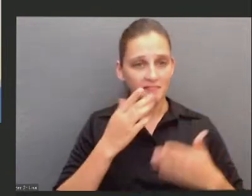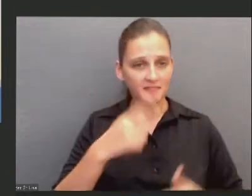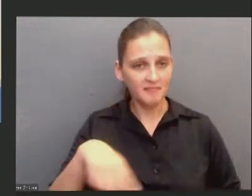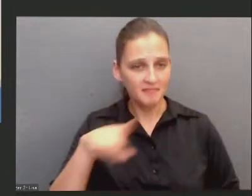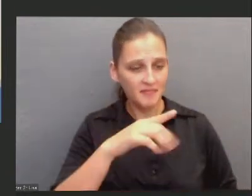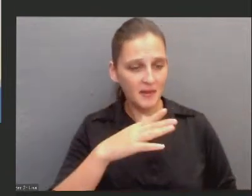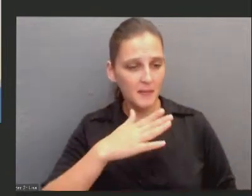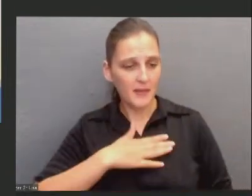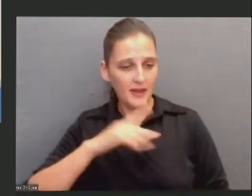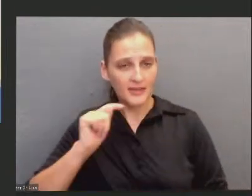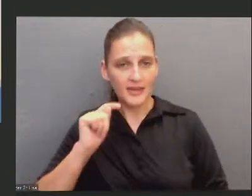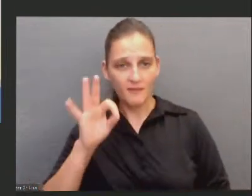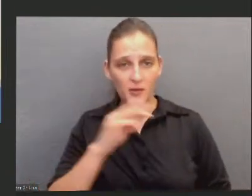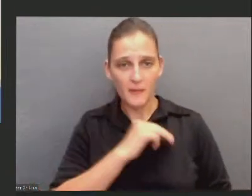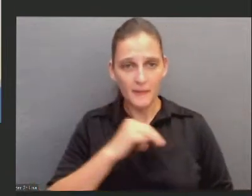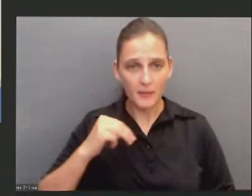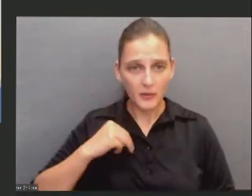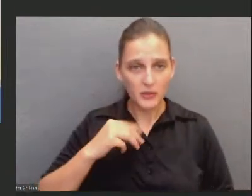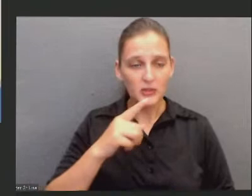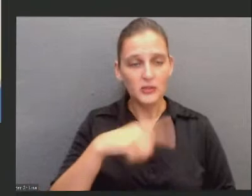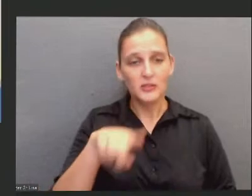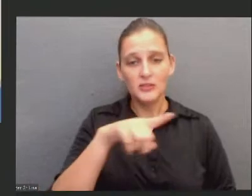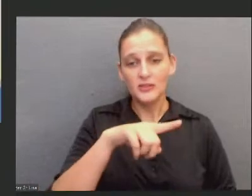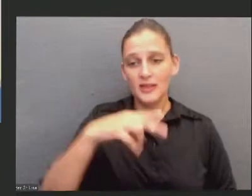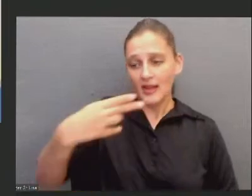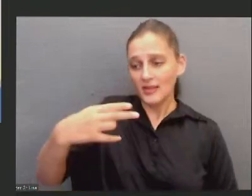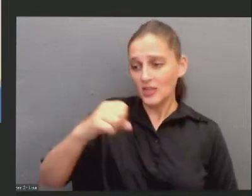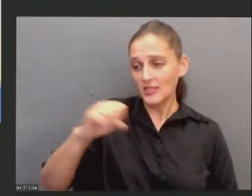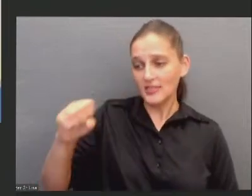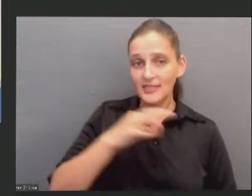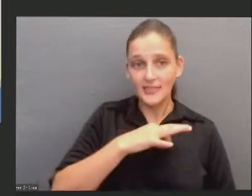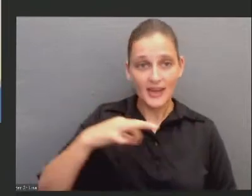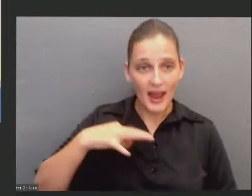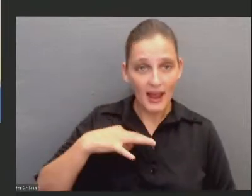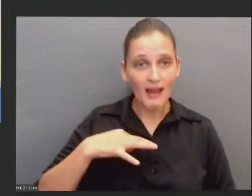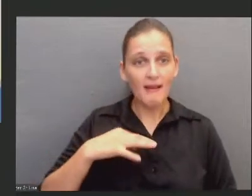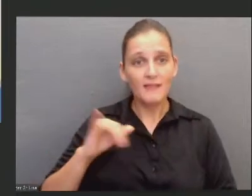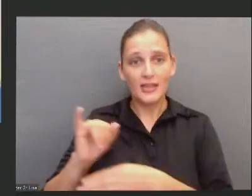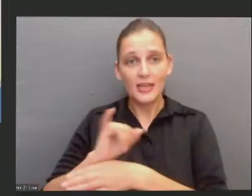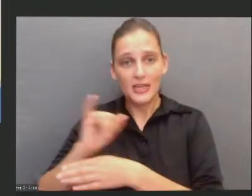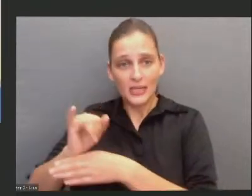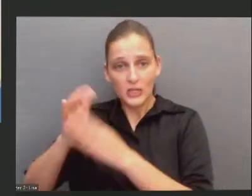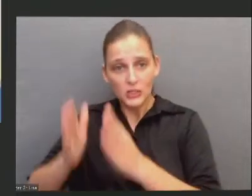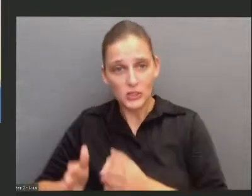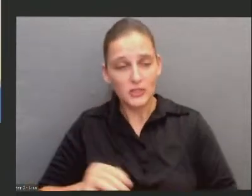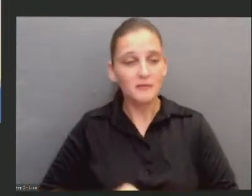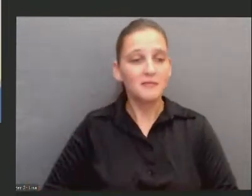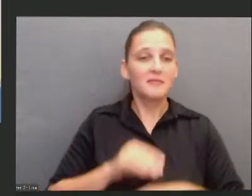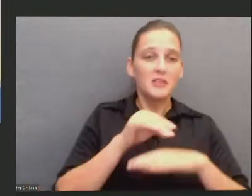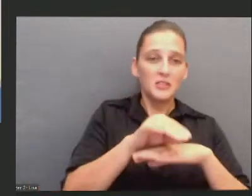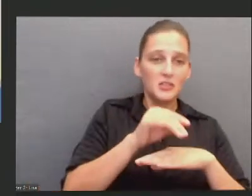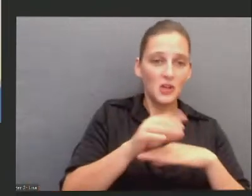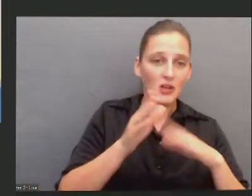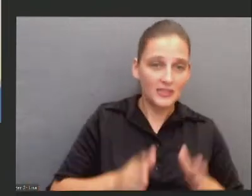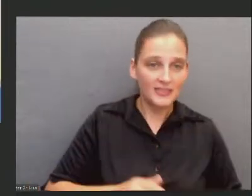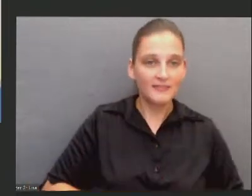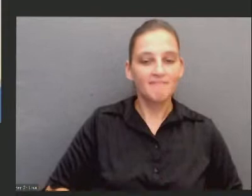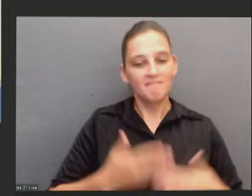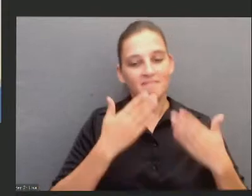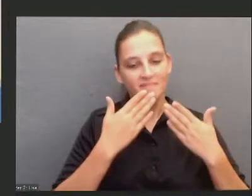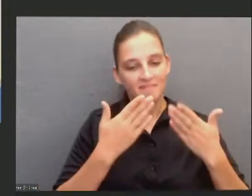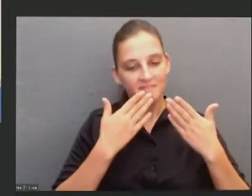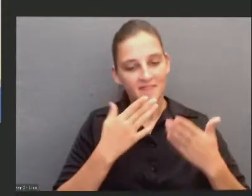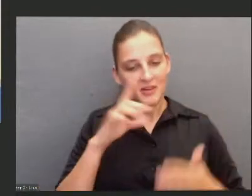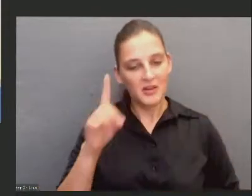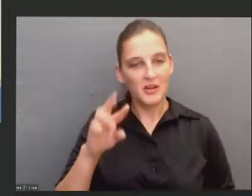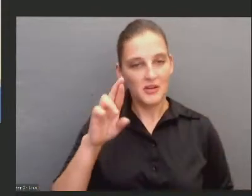HHS staff, our interns, our consultants, and of course, Dr. Marcella Nunez-Smith, our fearless